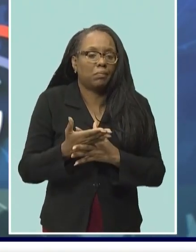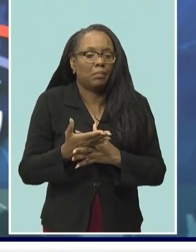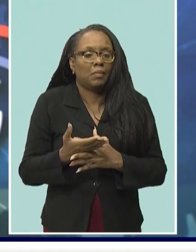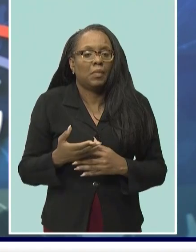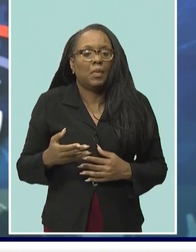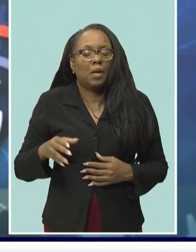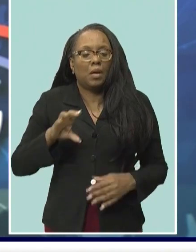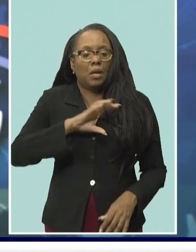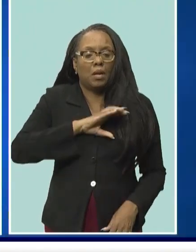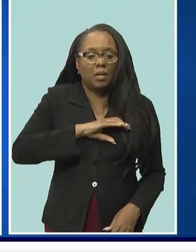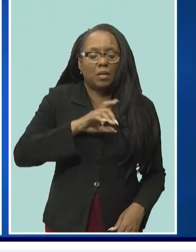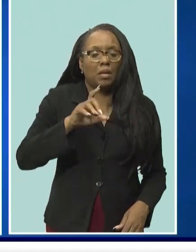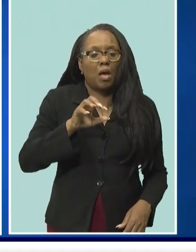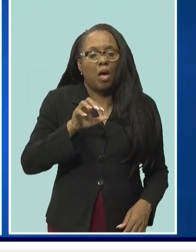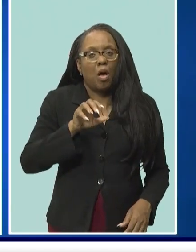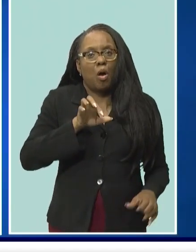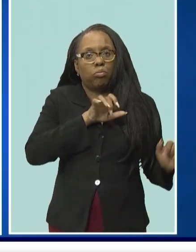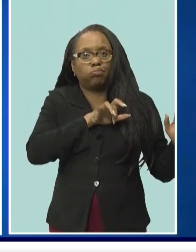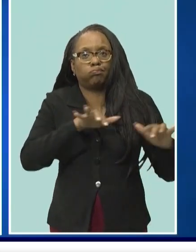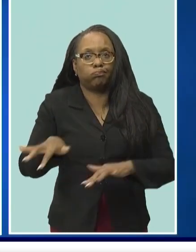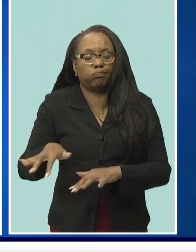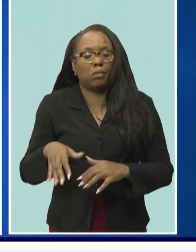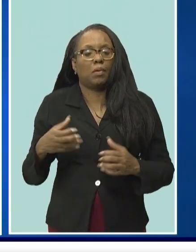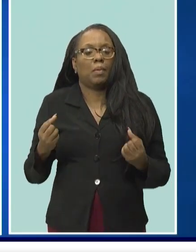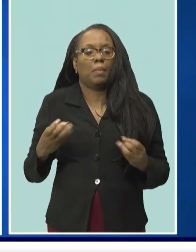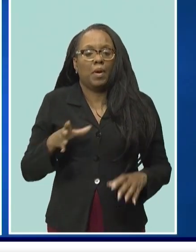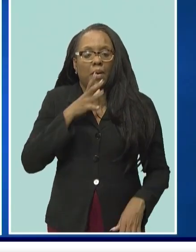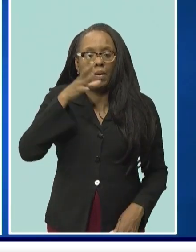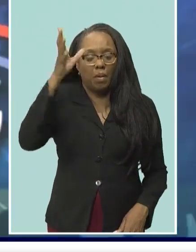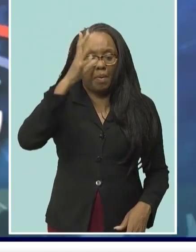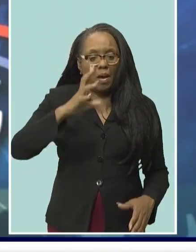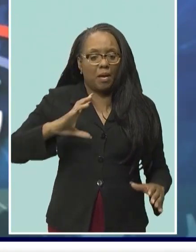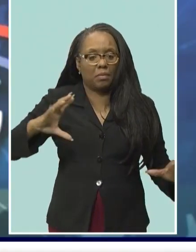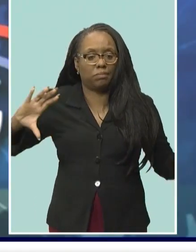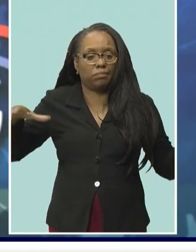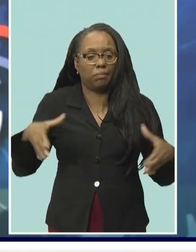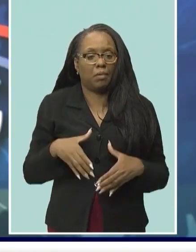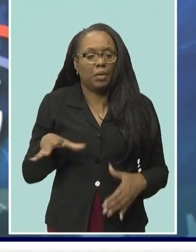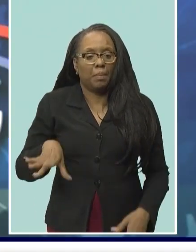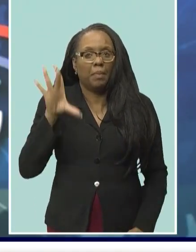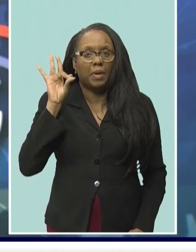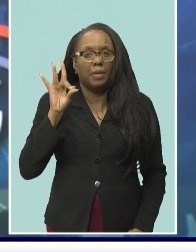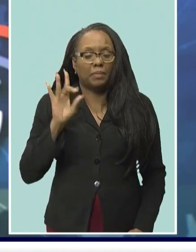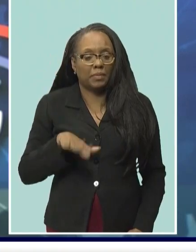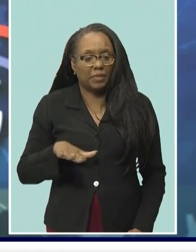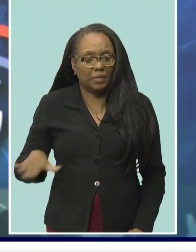Police Service were quickly on the scene. Several parents also gathered outside to collect their children.